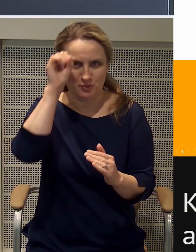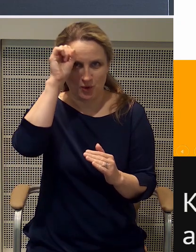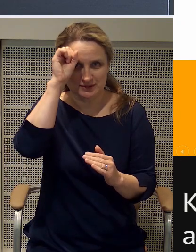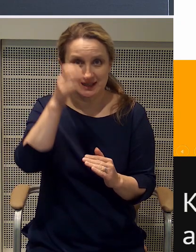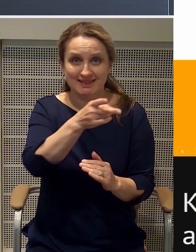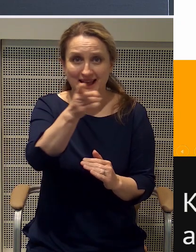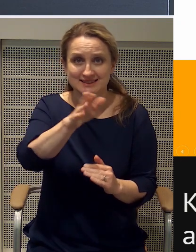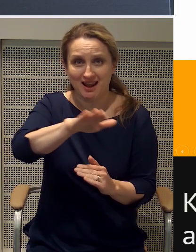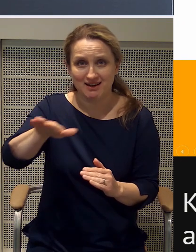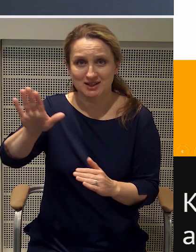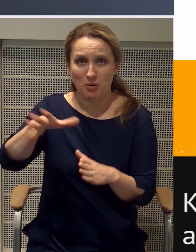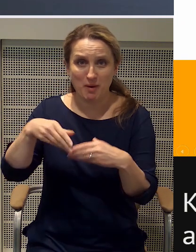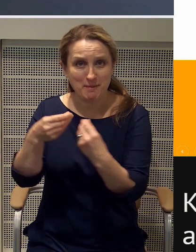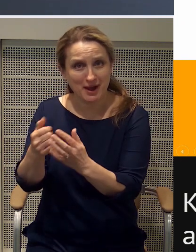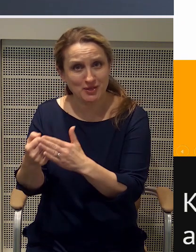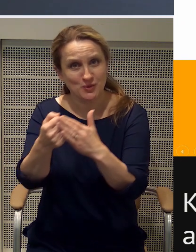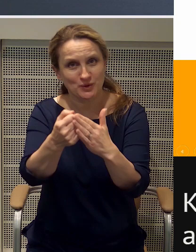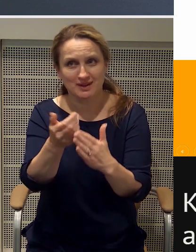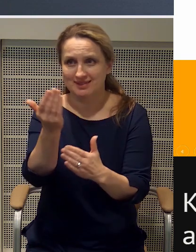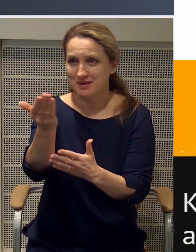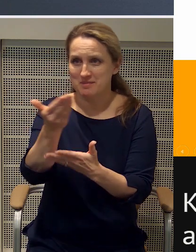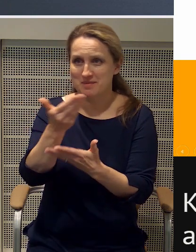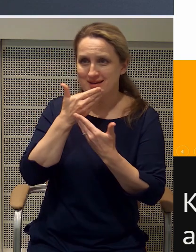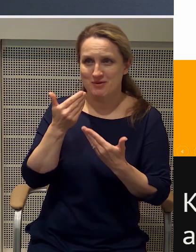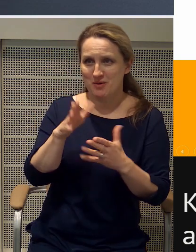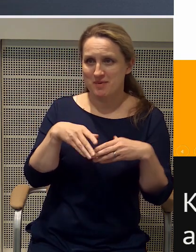example with you anyway.